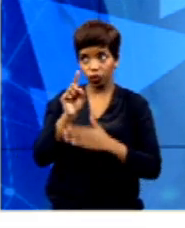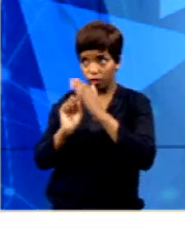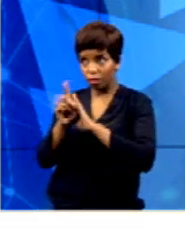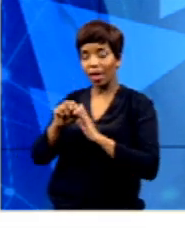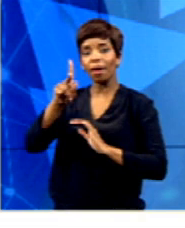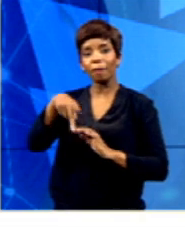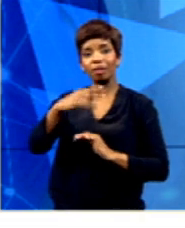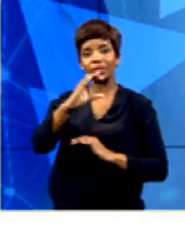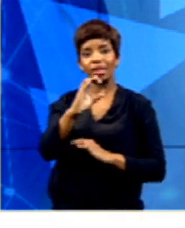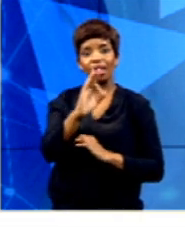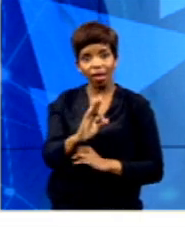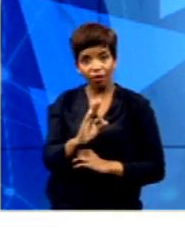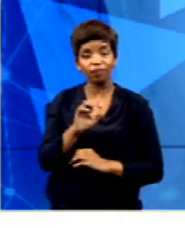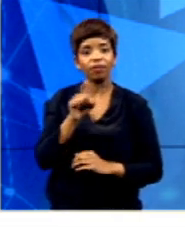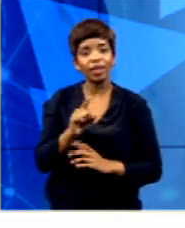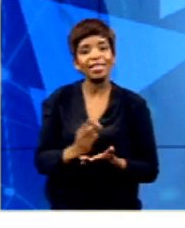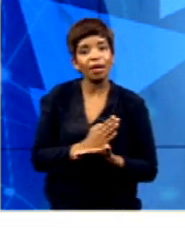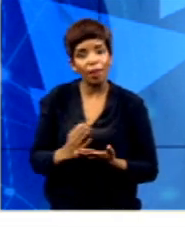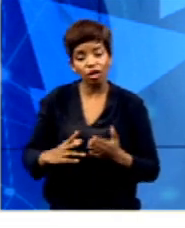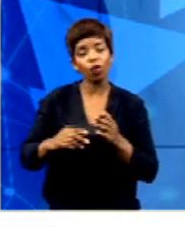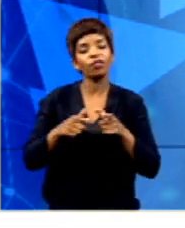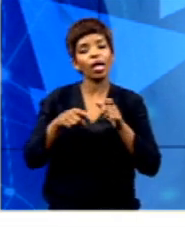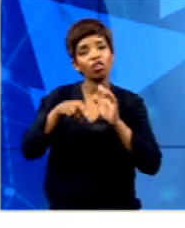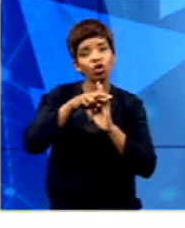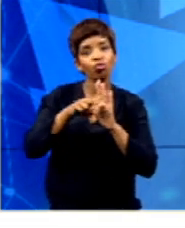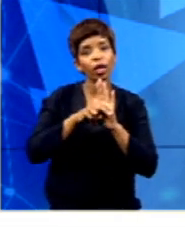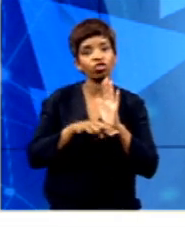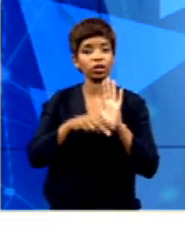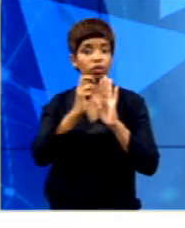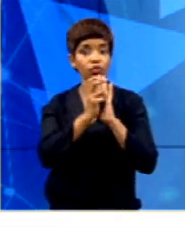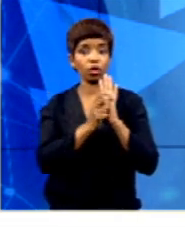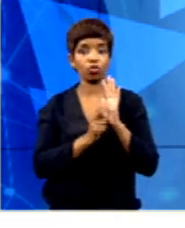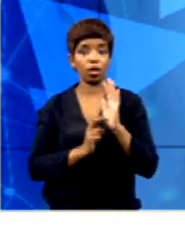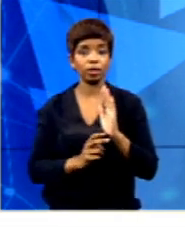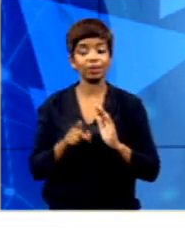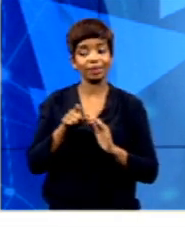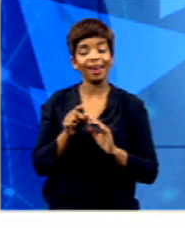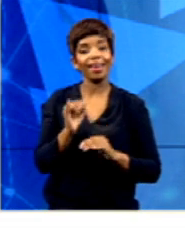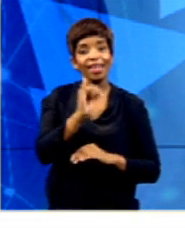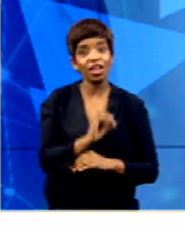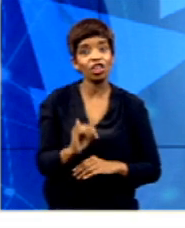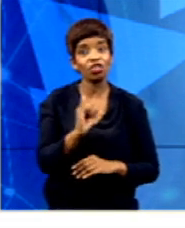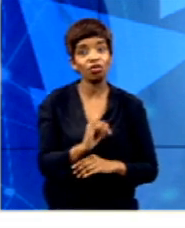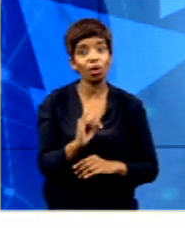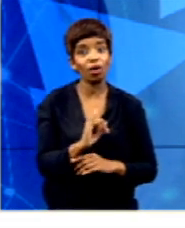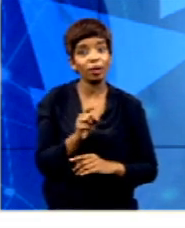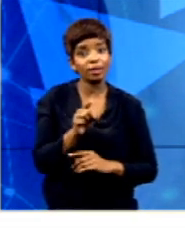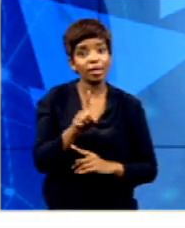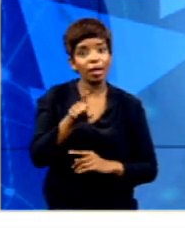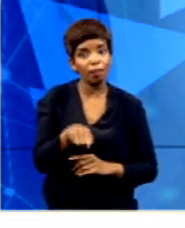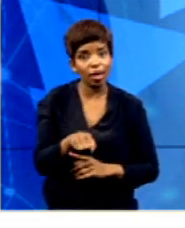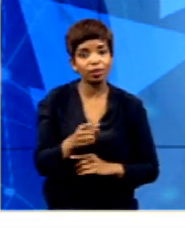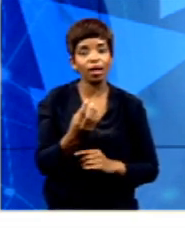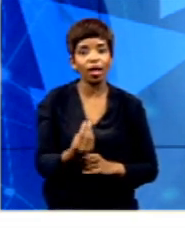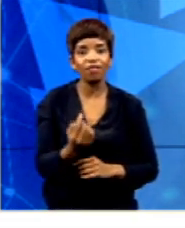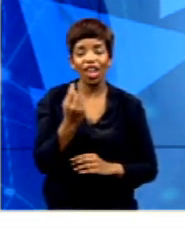customers fairly, which is part of the regulations attached to the Insurance Act, you've got to, as an insurer, assess every single